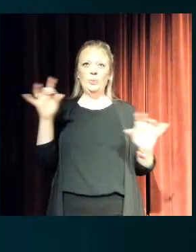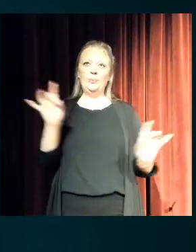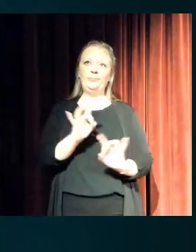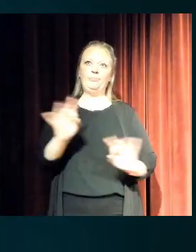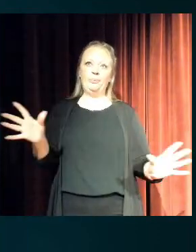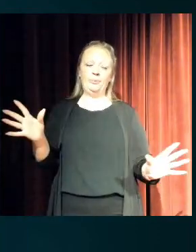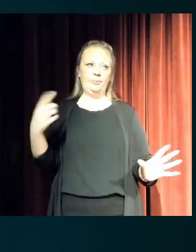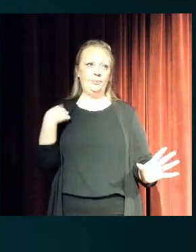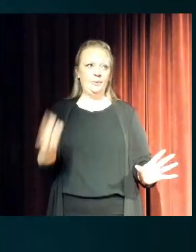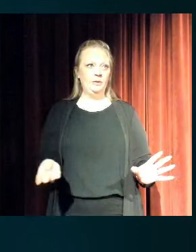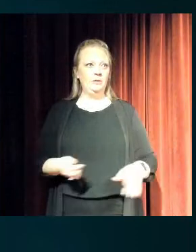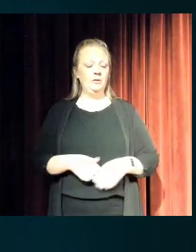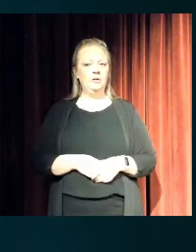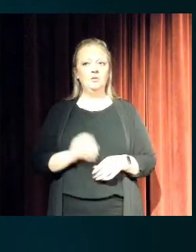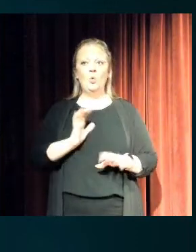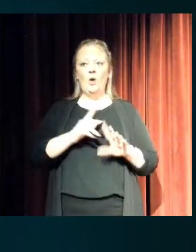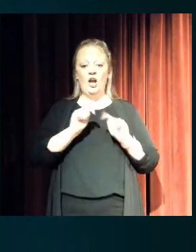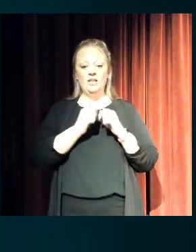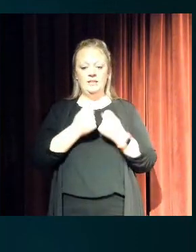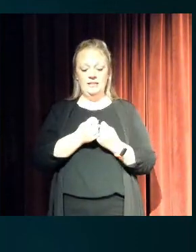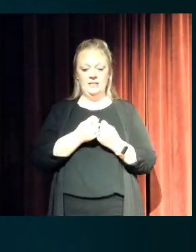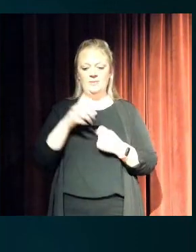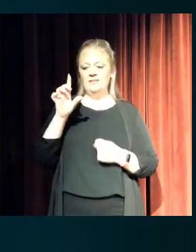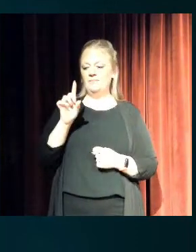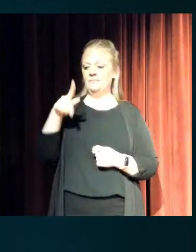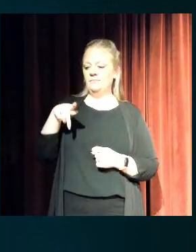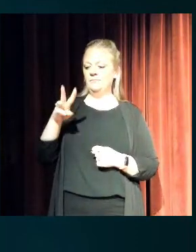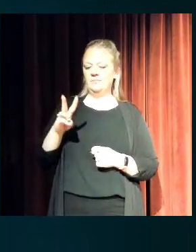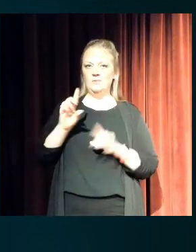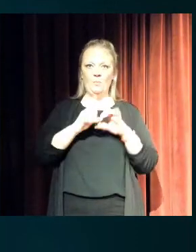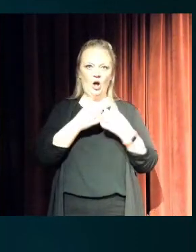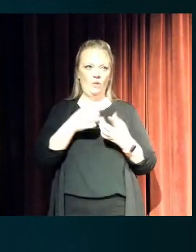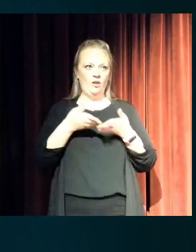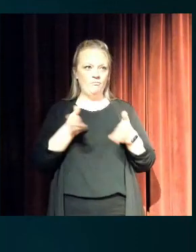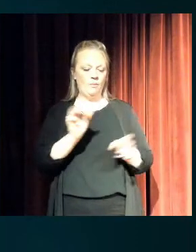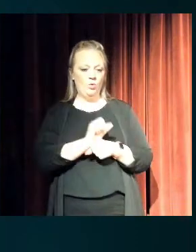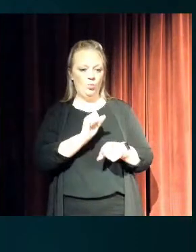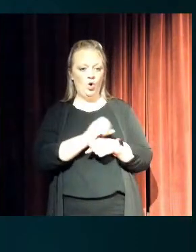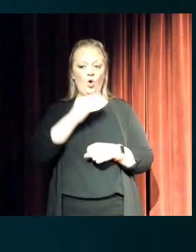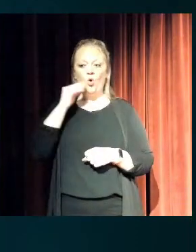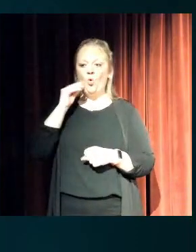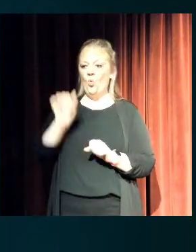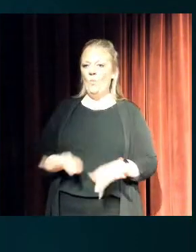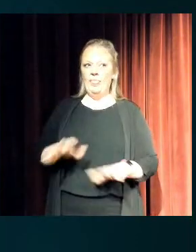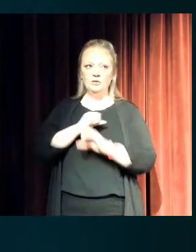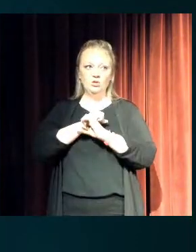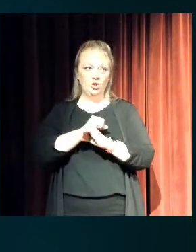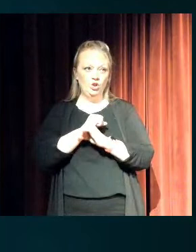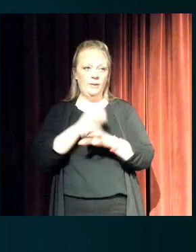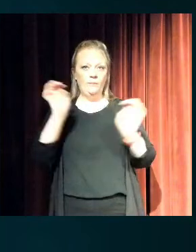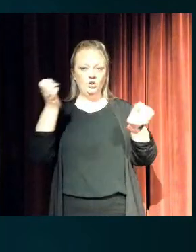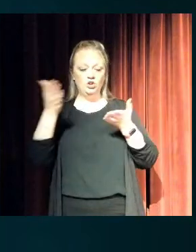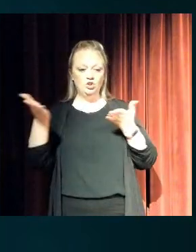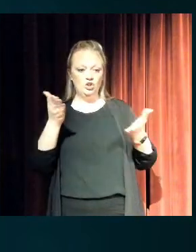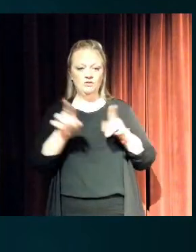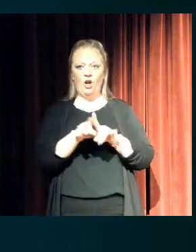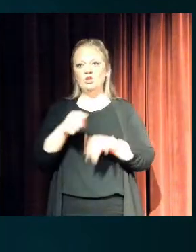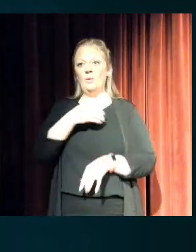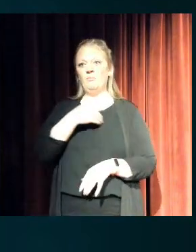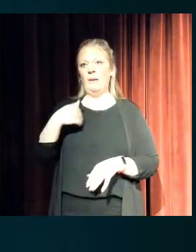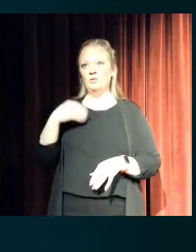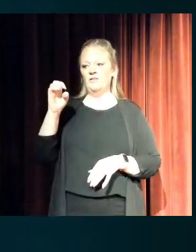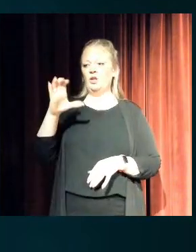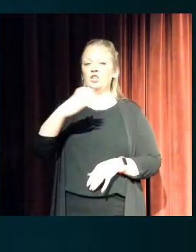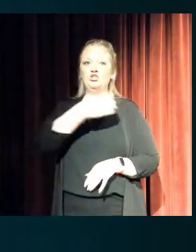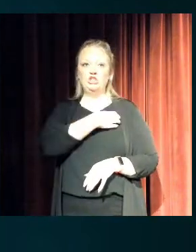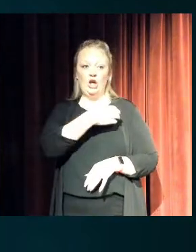seen. To our teams at the Department of Public Works and Homeland Security and Emergency Services, as well as the members of the Erie